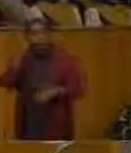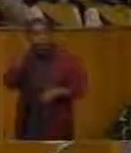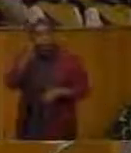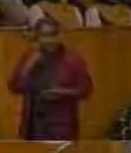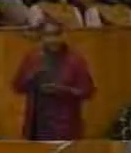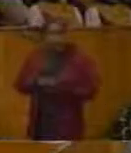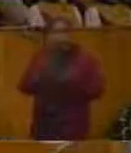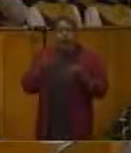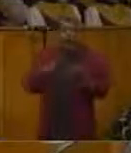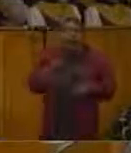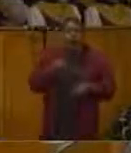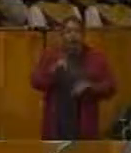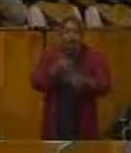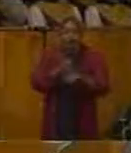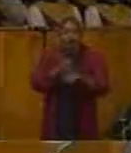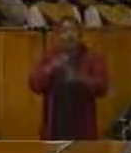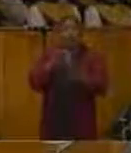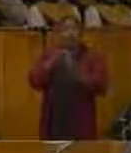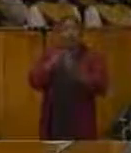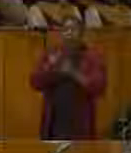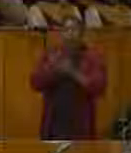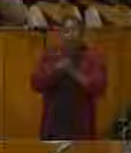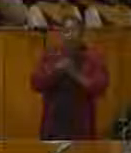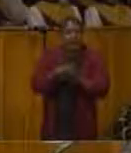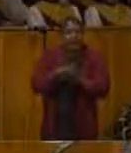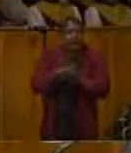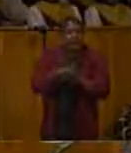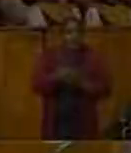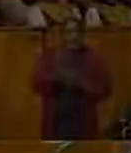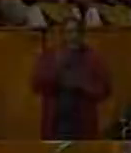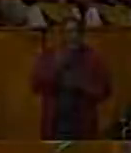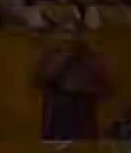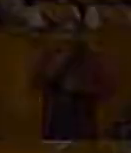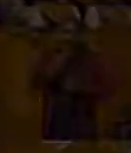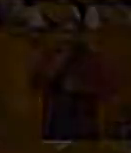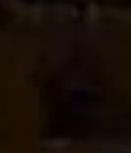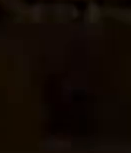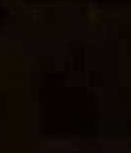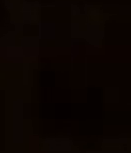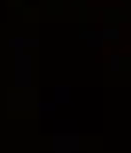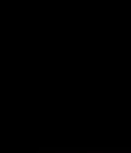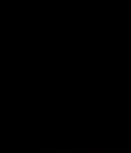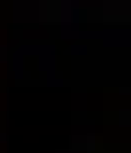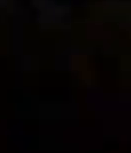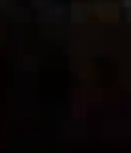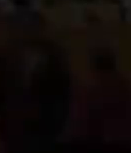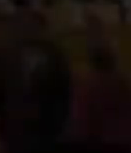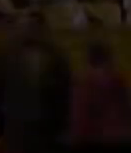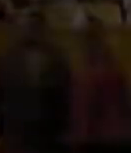church dealt with money left a bad taste in their mouth. Somebody say amen. Amen.